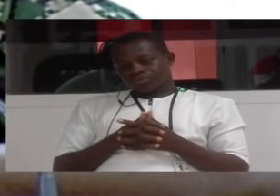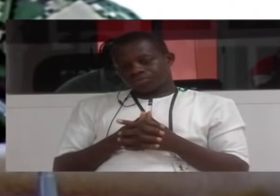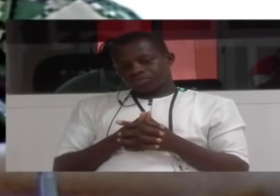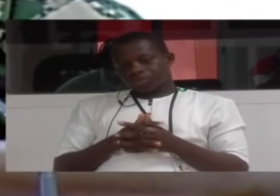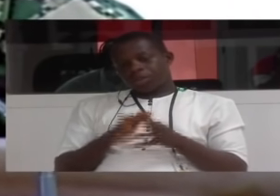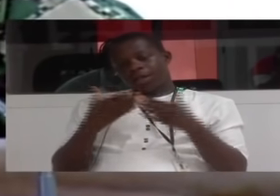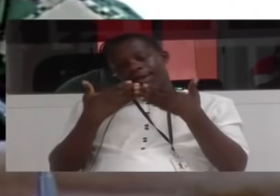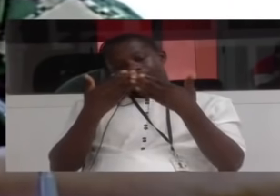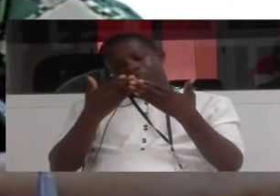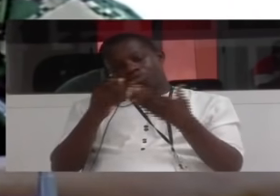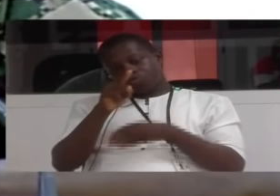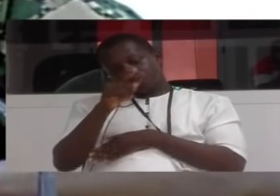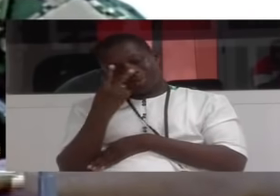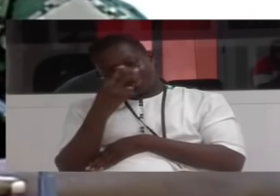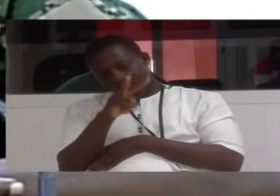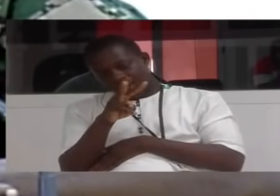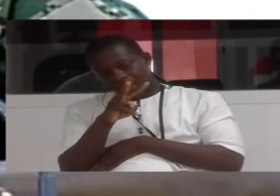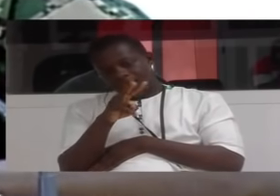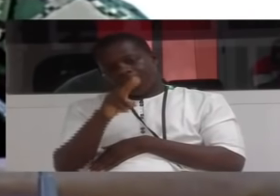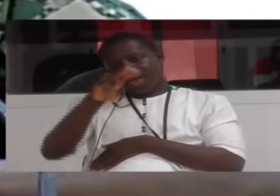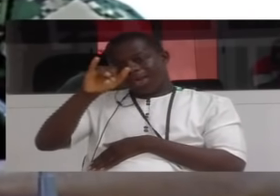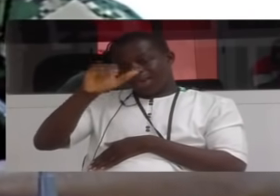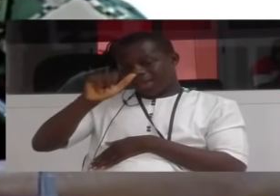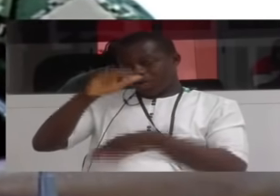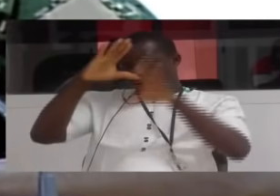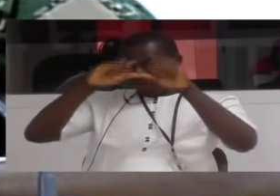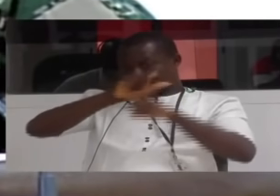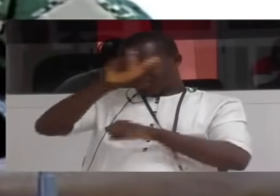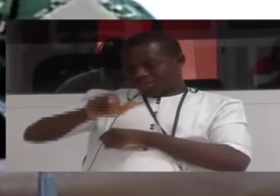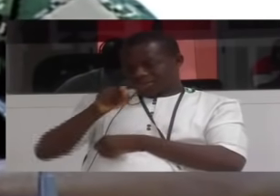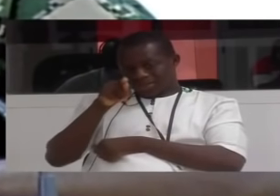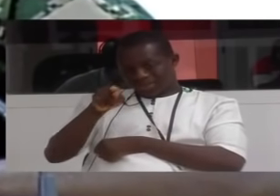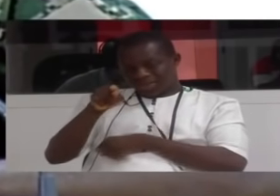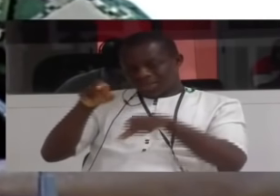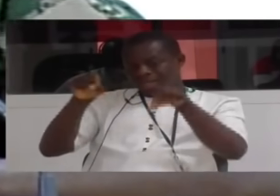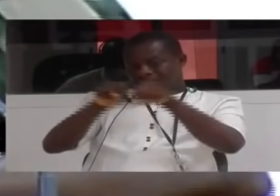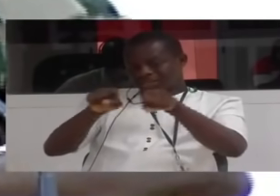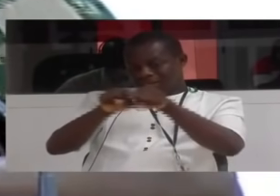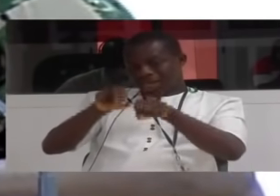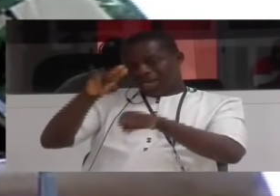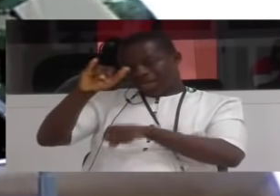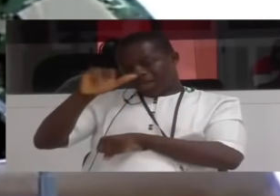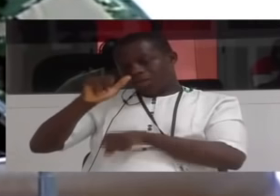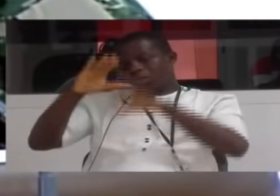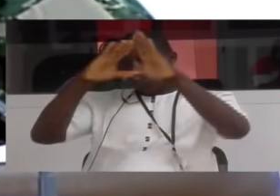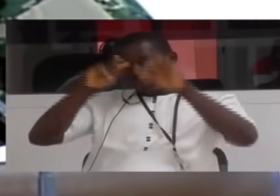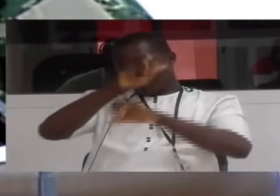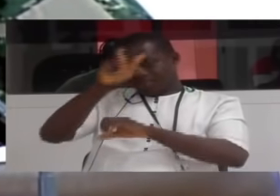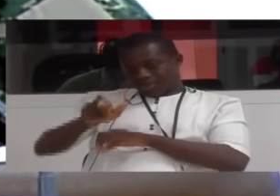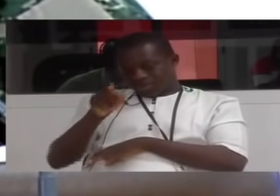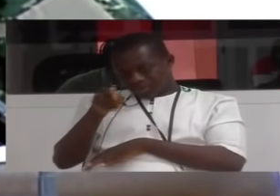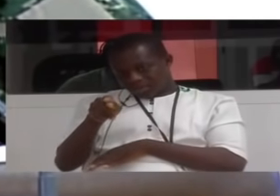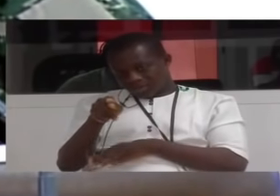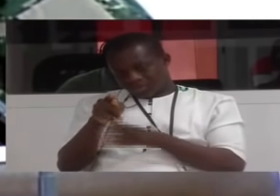Mu ne ma gis na intelligence officer bobu. He said to me, Senegal intelligence officer bobu. You see, that Senegalese intelligence